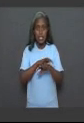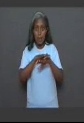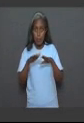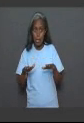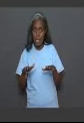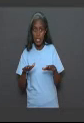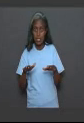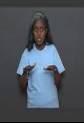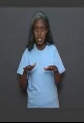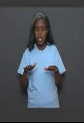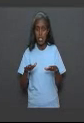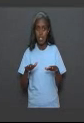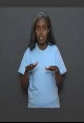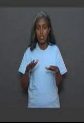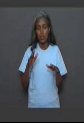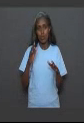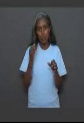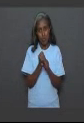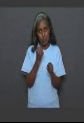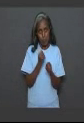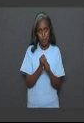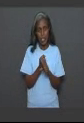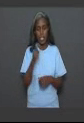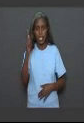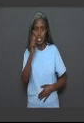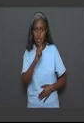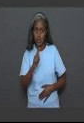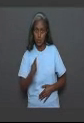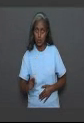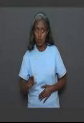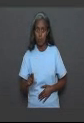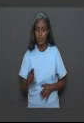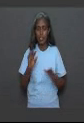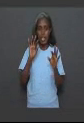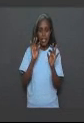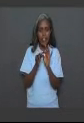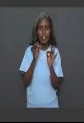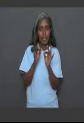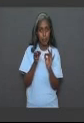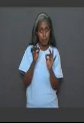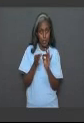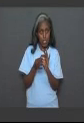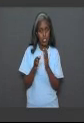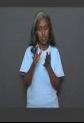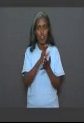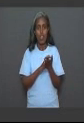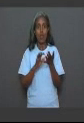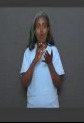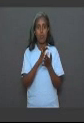Complex planes allow us to make a geometric interpretation